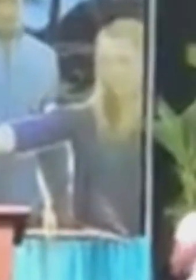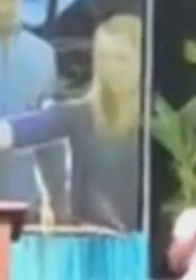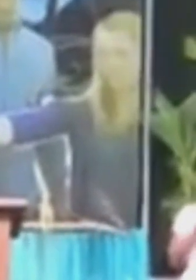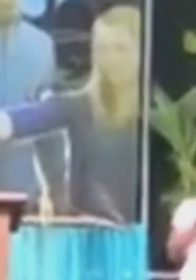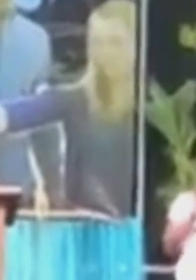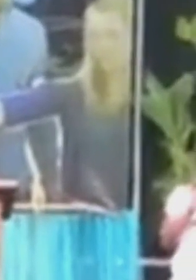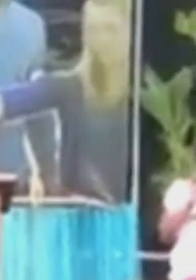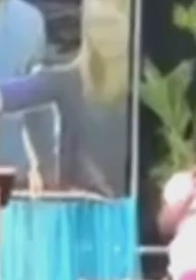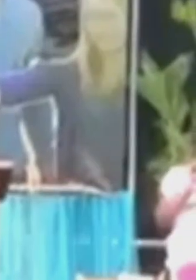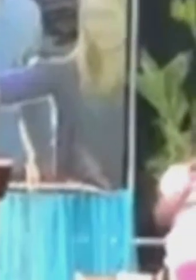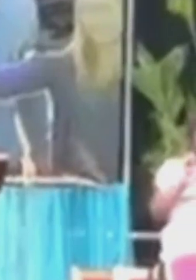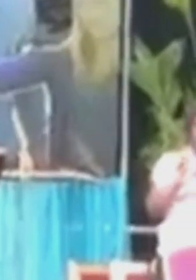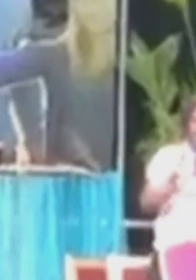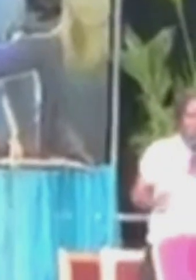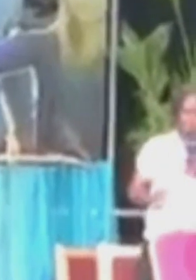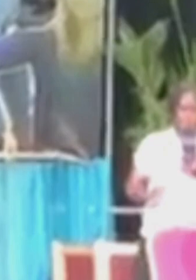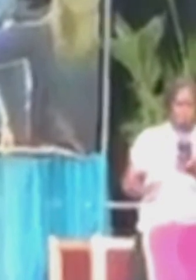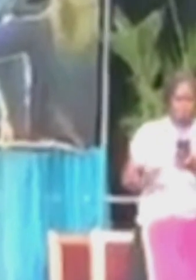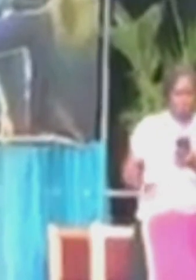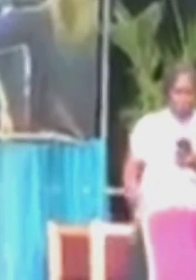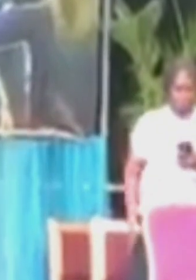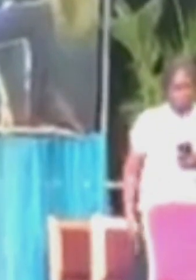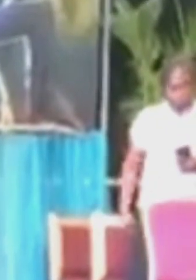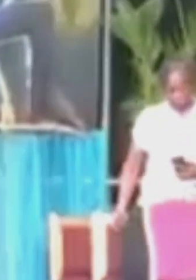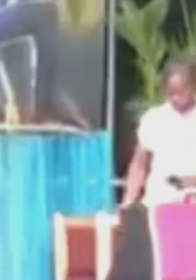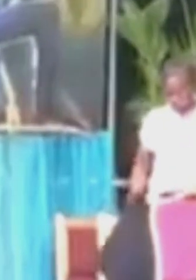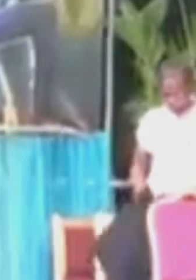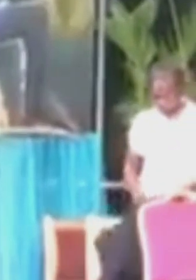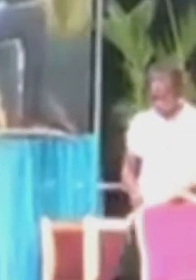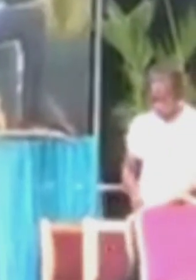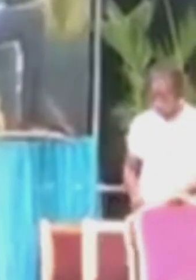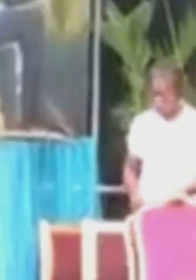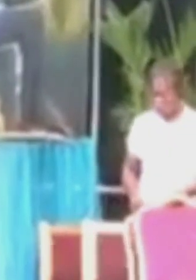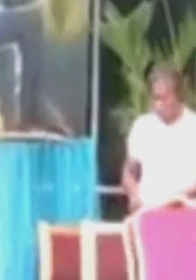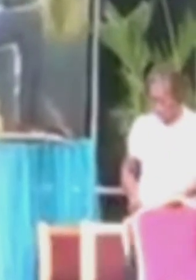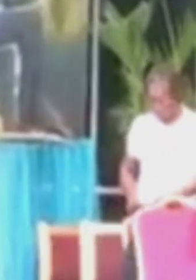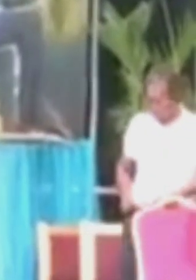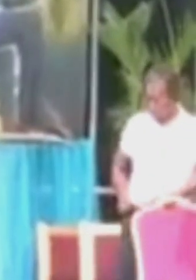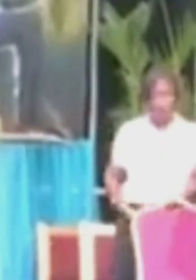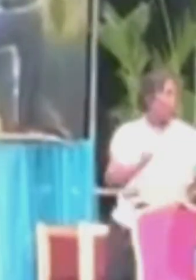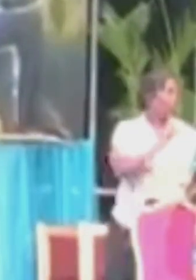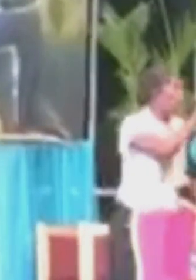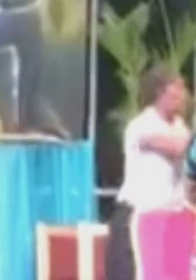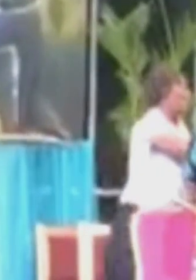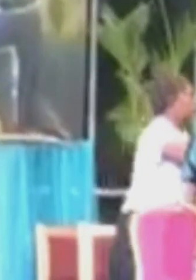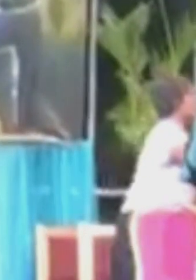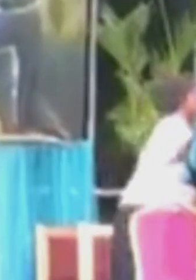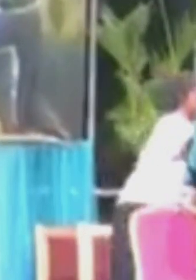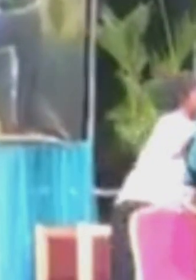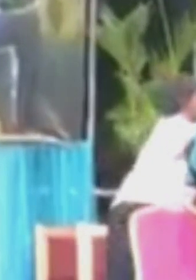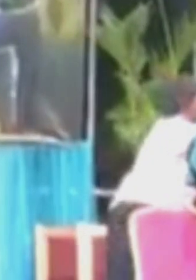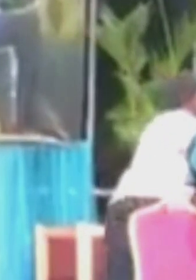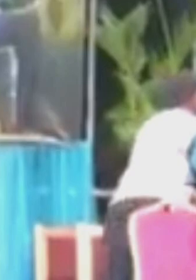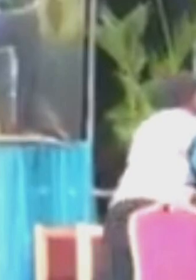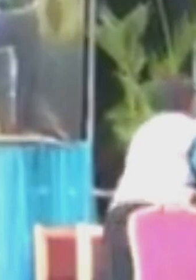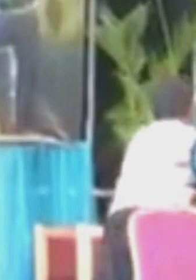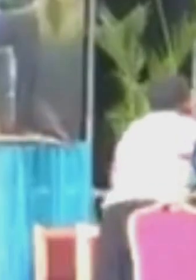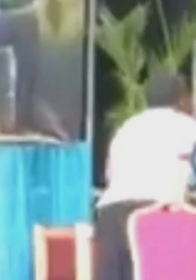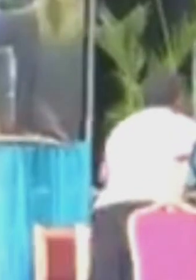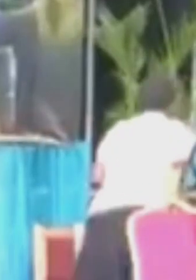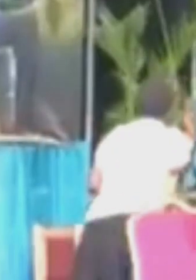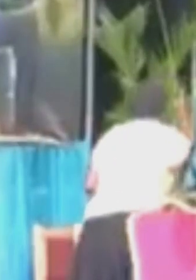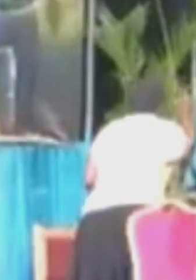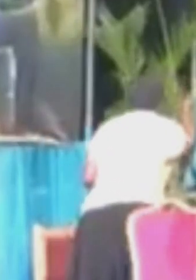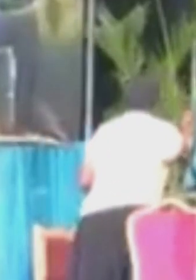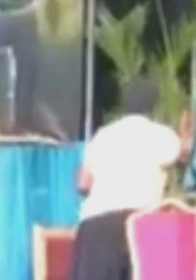Curacao, Dominica, Antigua, St. Vincent and the Grenadines, Jamaica, Grenada,